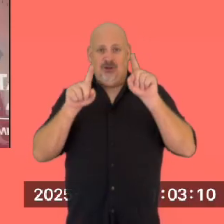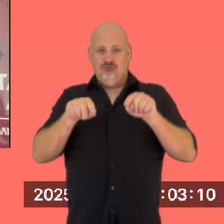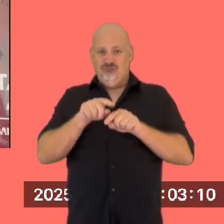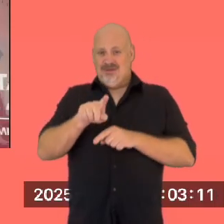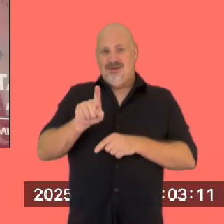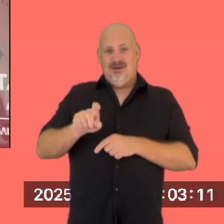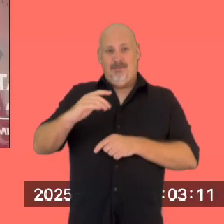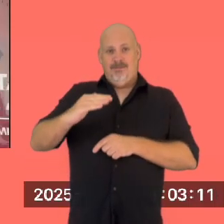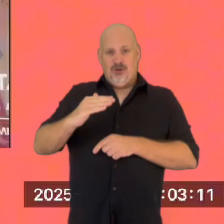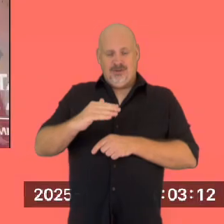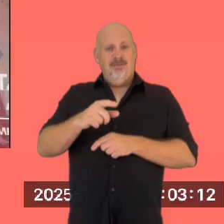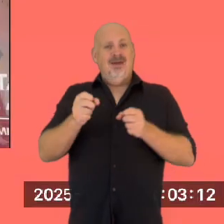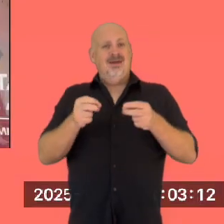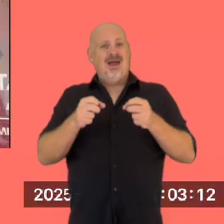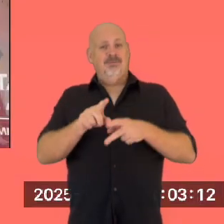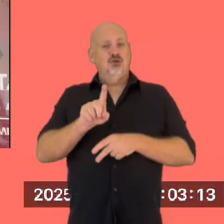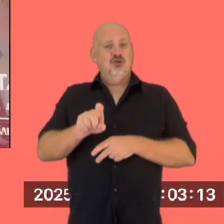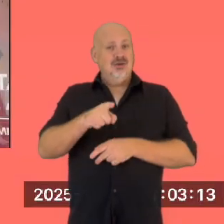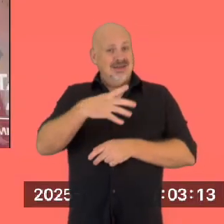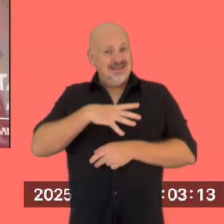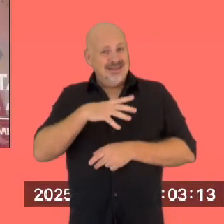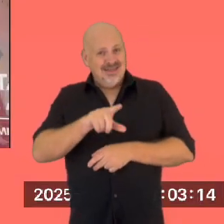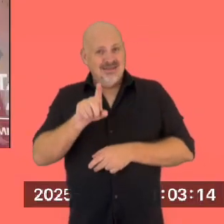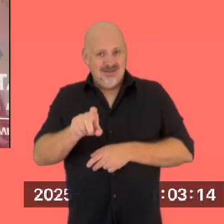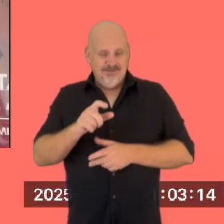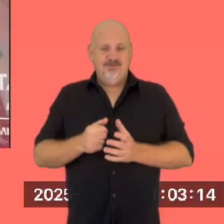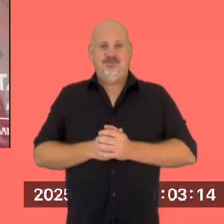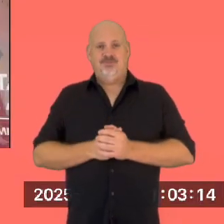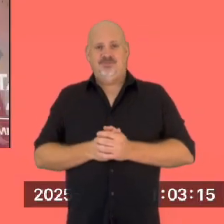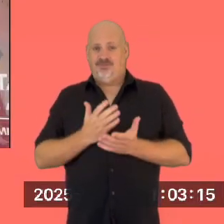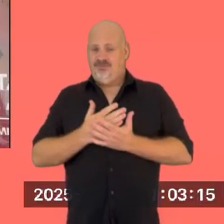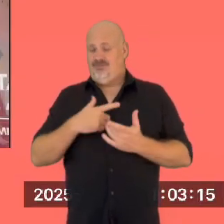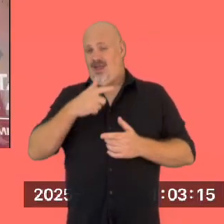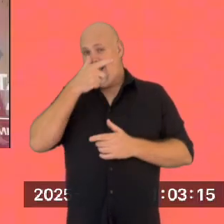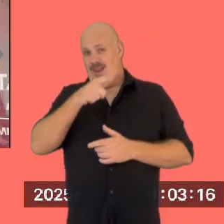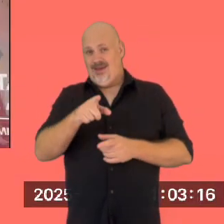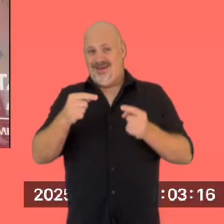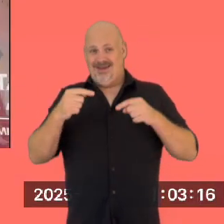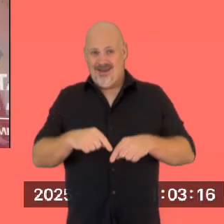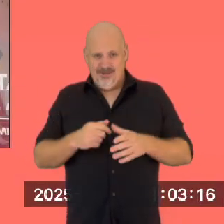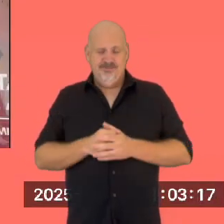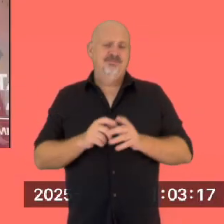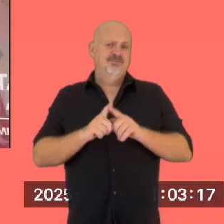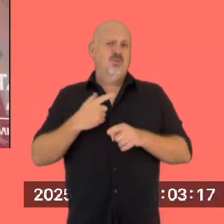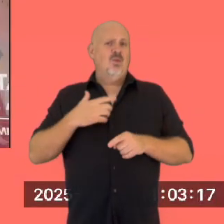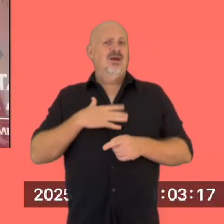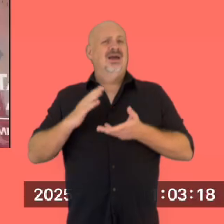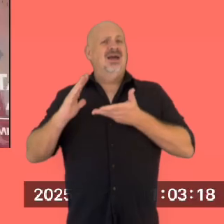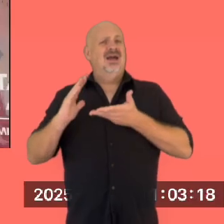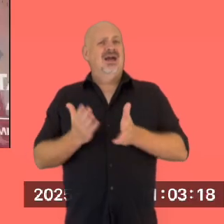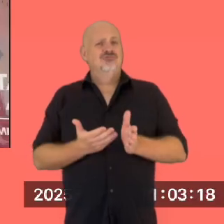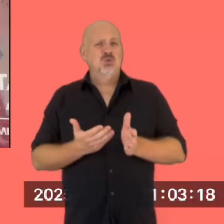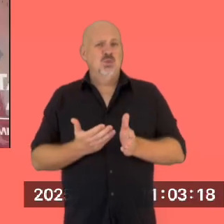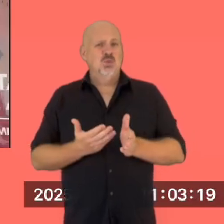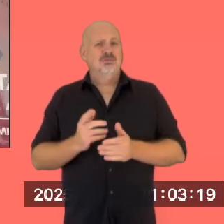to the bottom of your screens and click on closed captions if you need it. We're so lucky to be able to have you here.